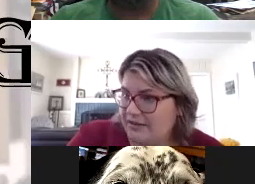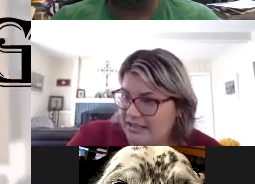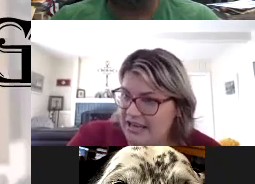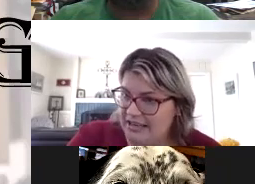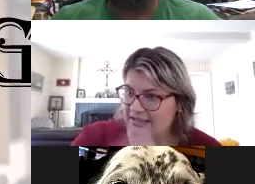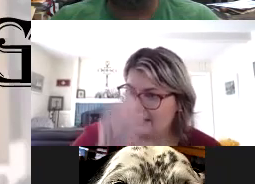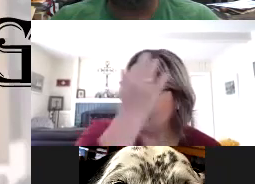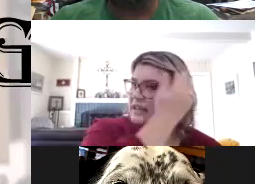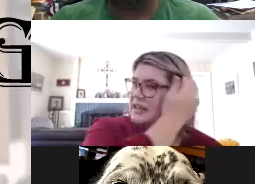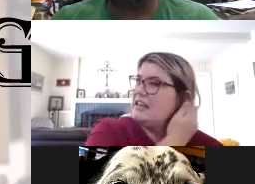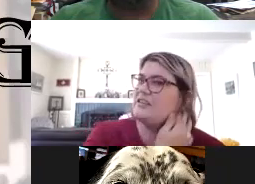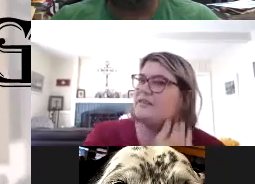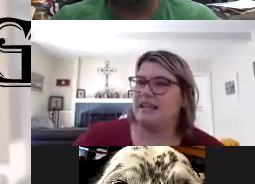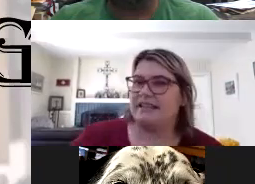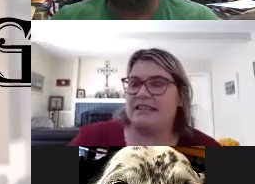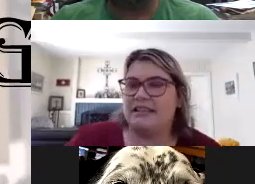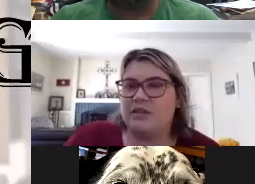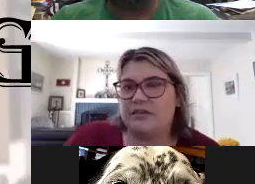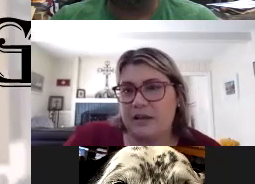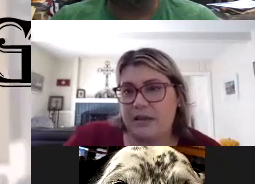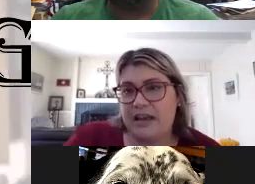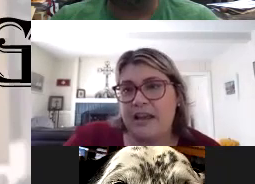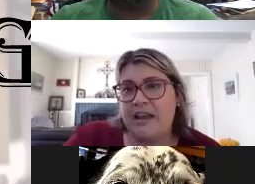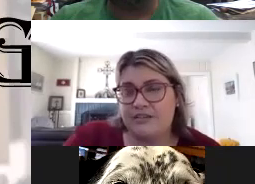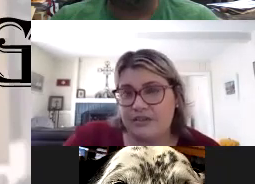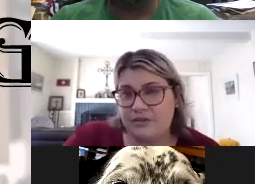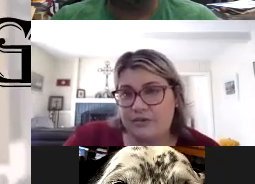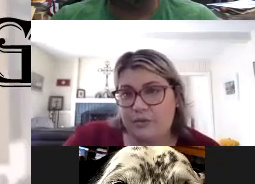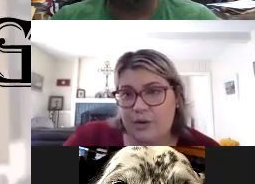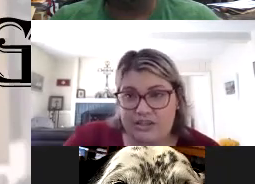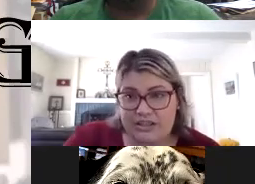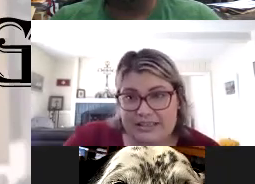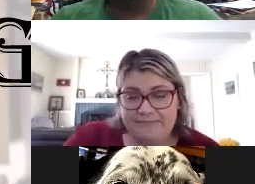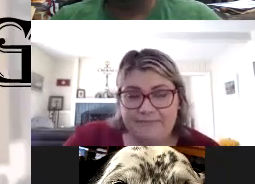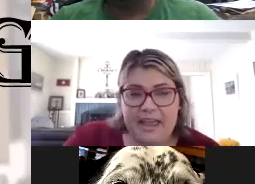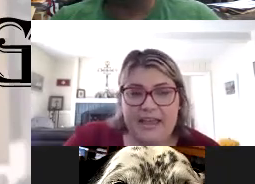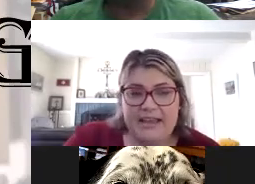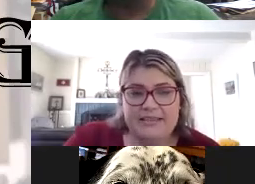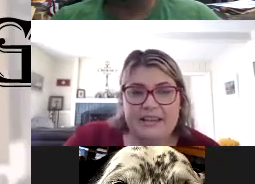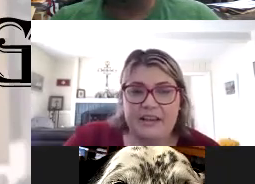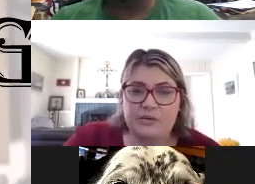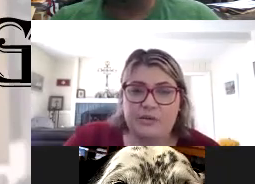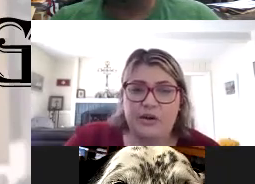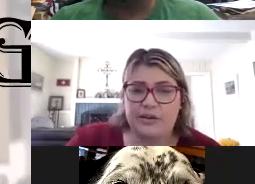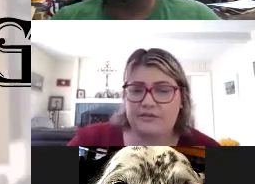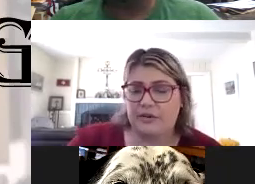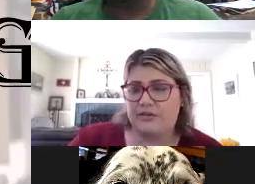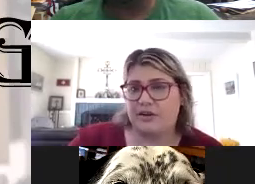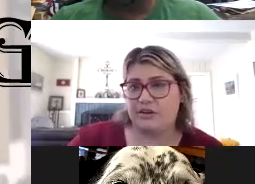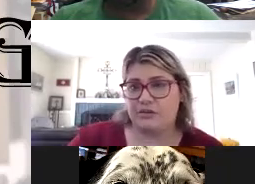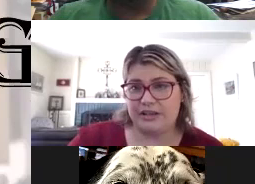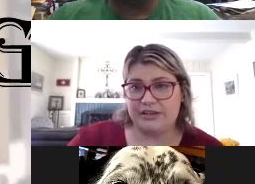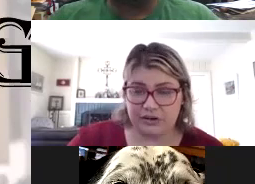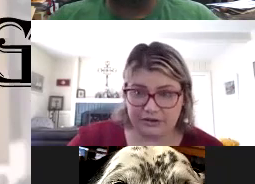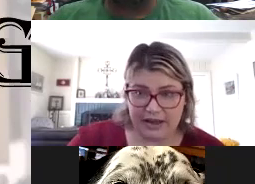Secretary of State in each of the states in the District of Columbia to Washington. And the electoral college votes